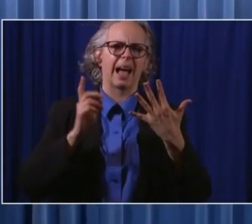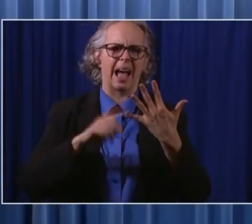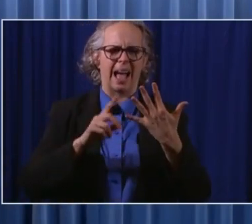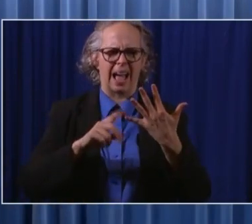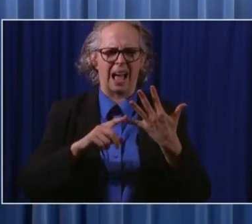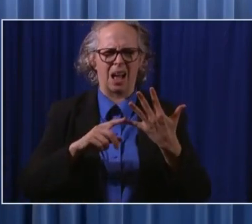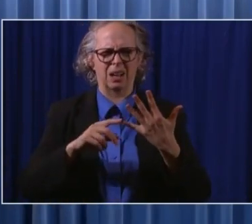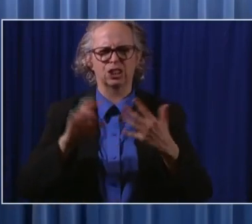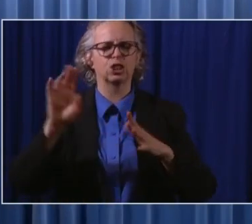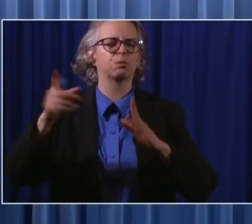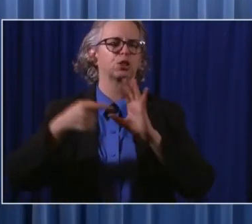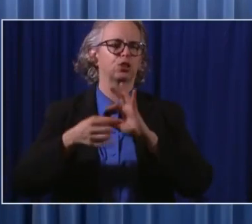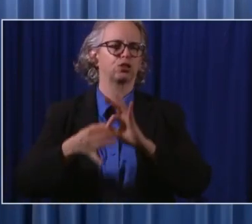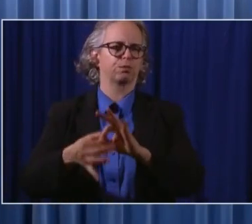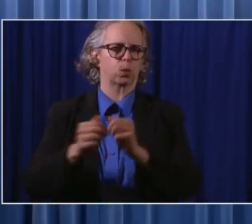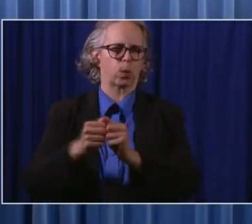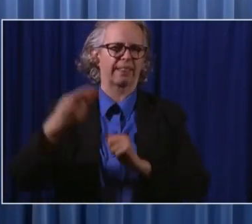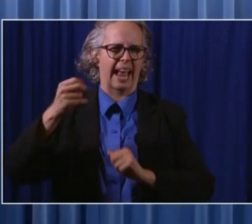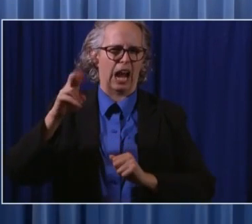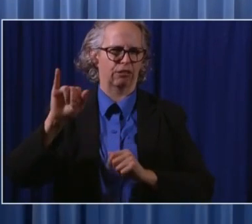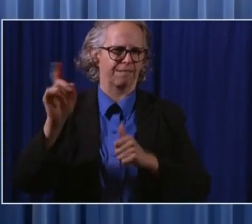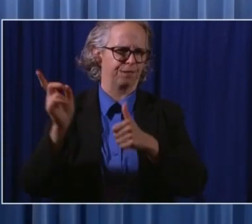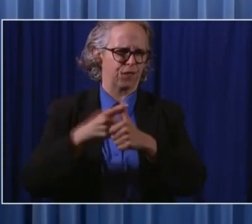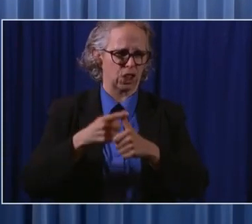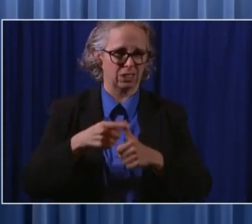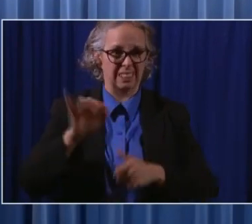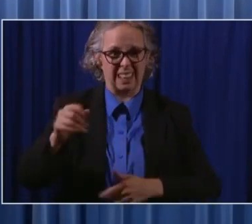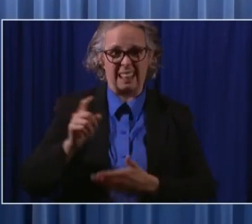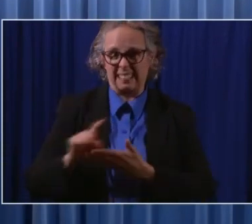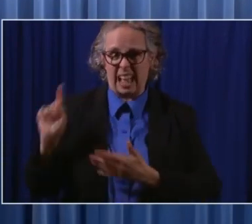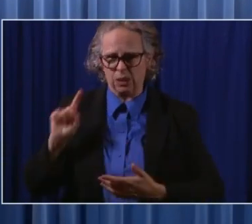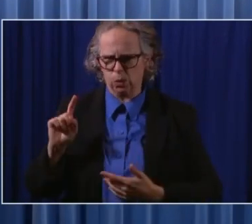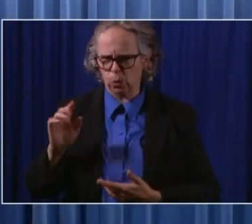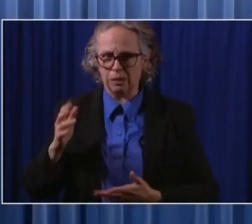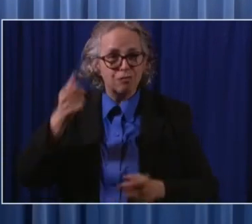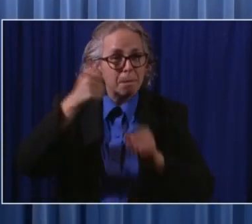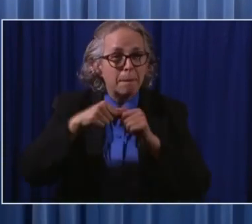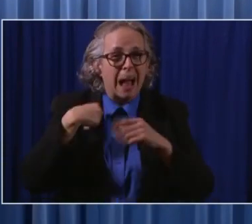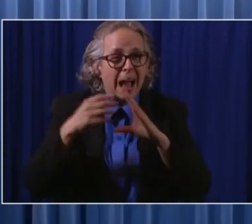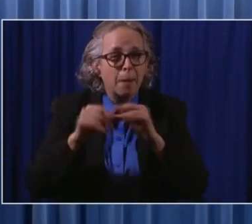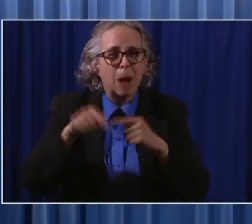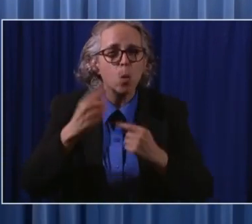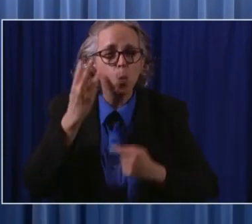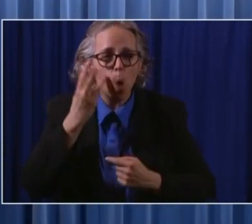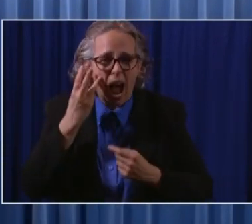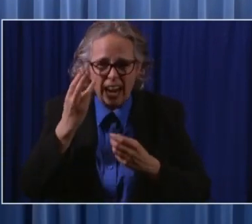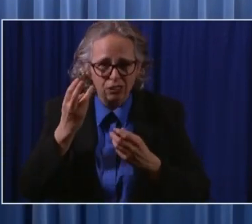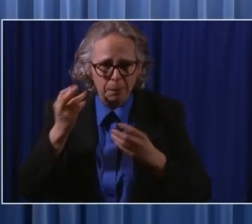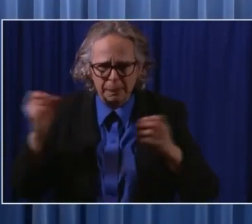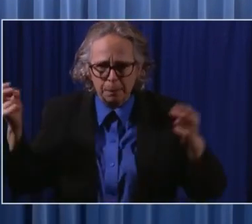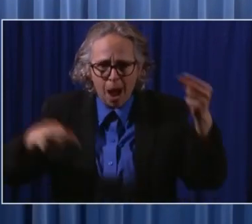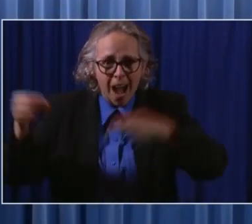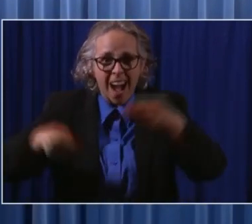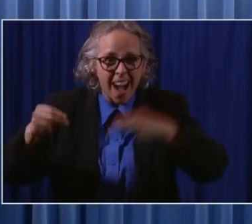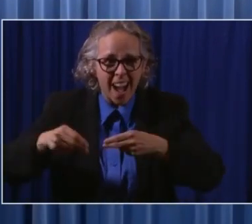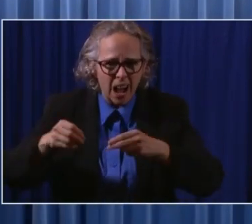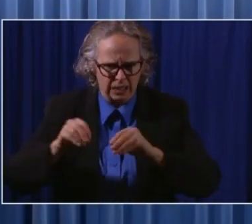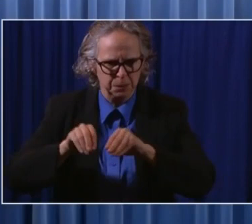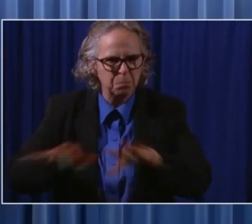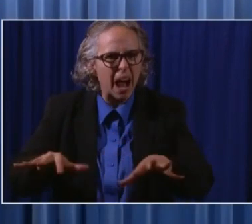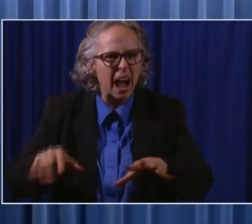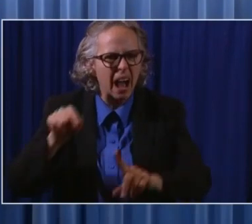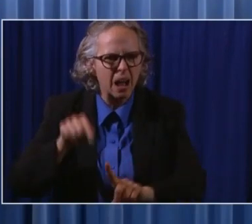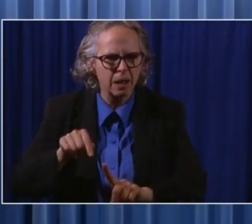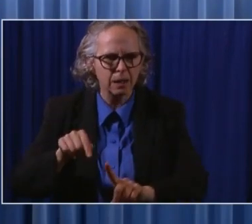We told you last week about a winery in Henry County that had an outbreak from a Name That Tune event. Let me give you an update